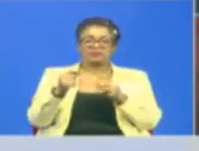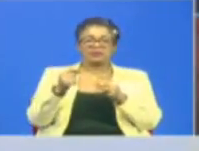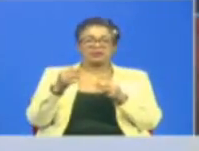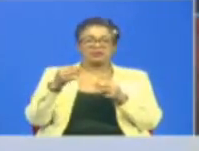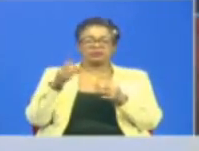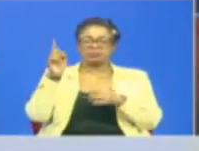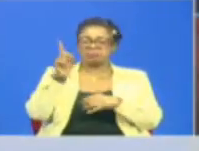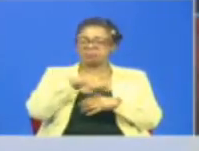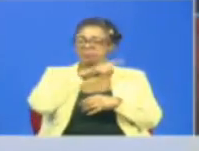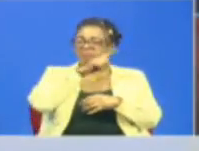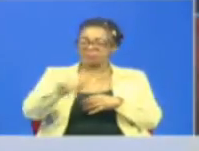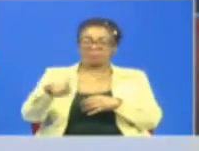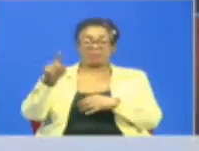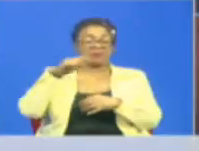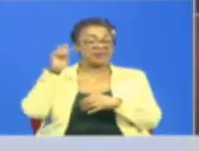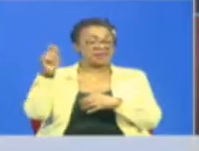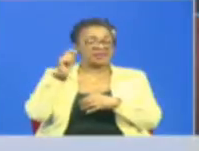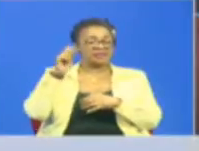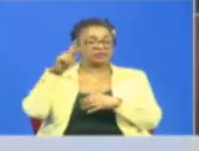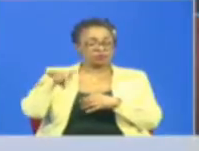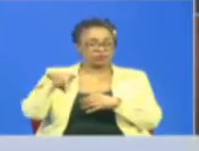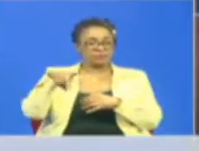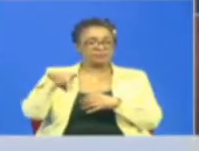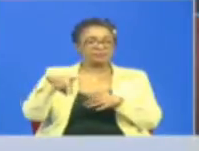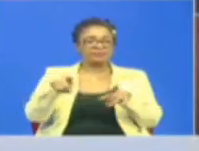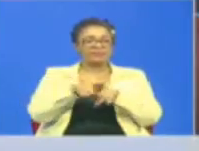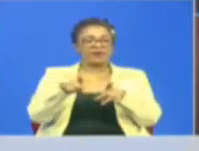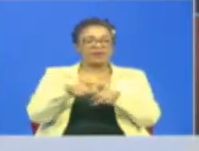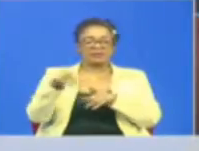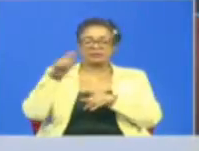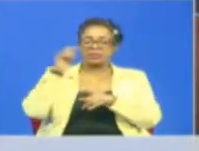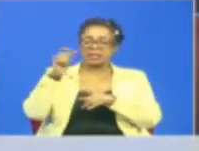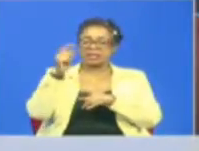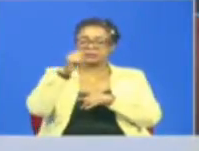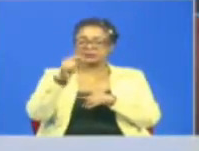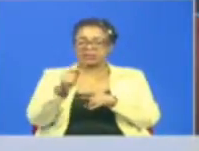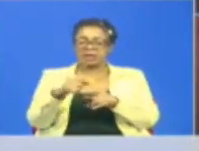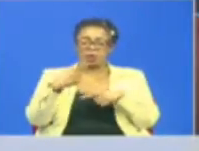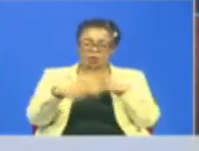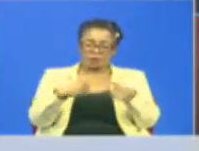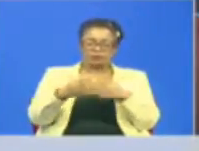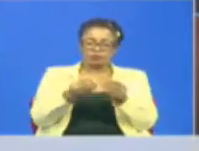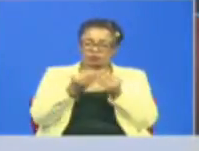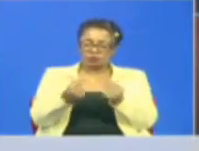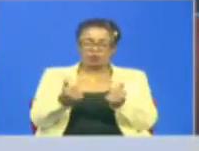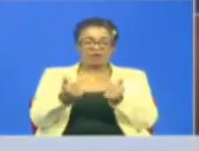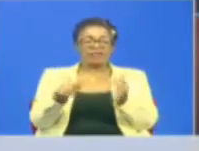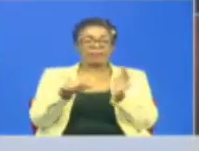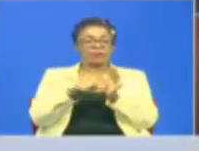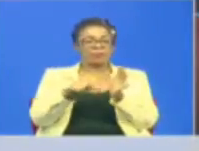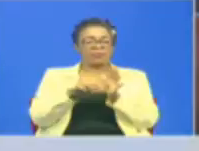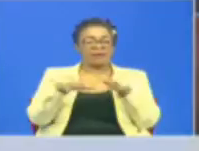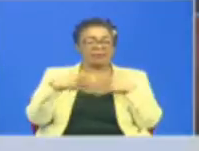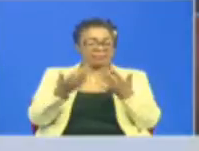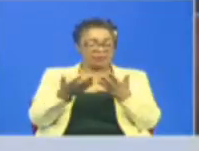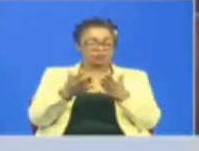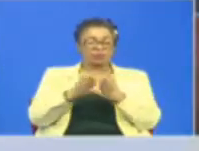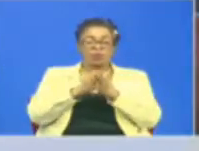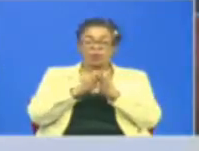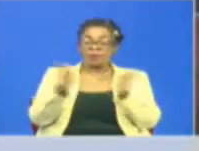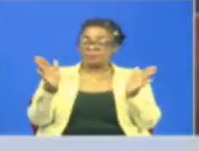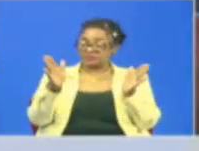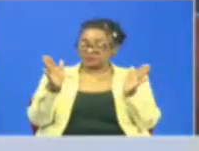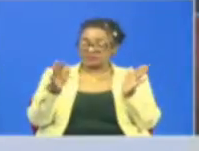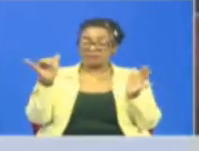from landing on its soil. As Kenya and Tanzania move to resolve their latest dispute over the reopening of the skies, following